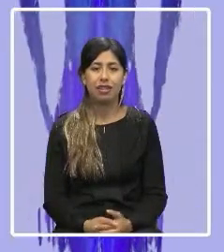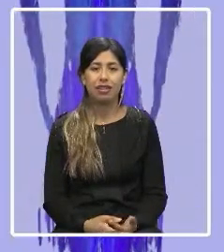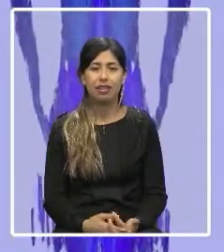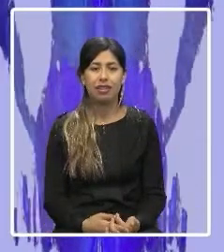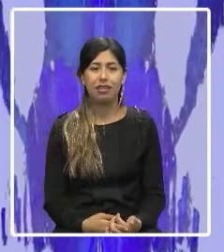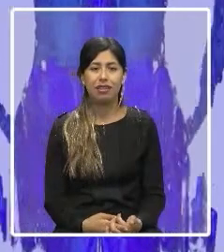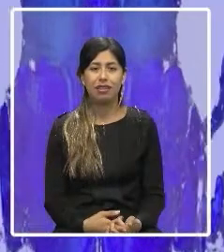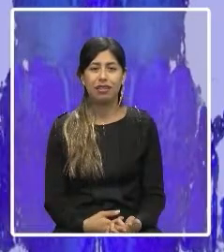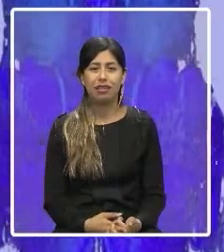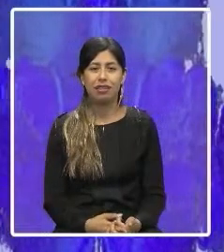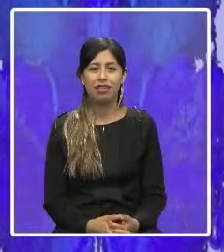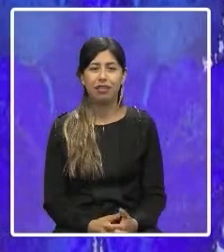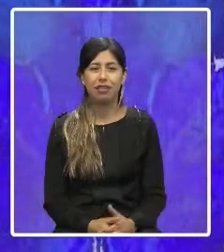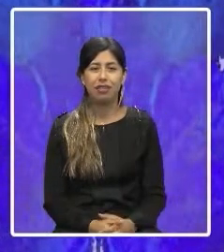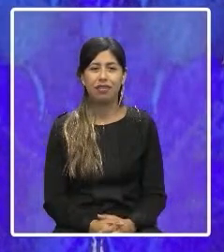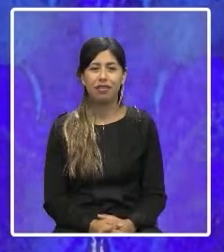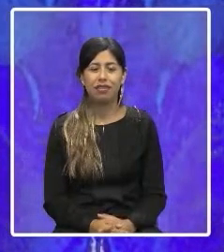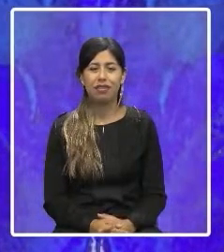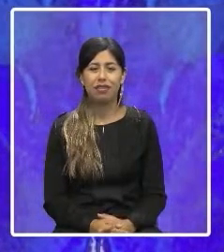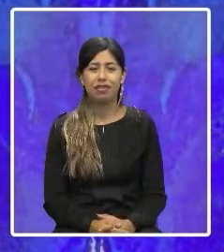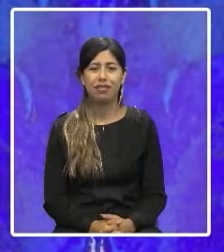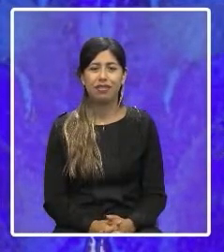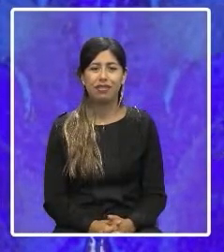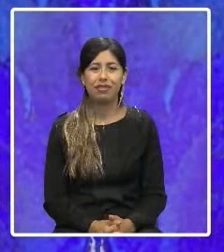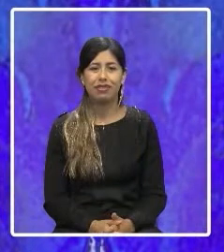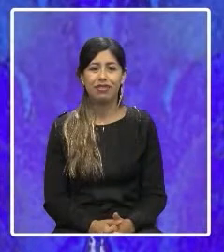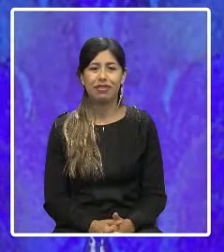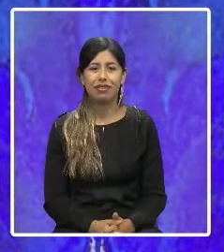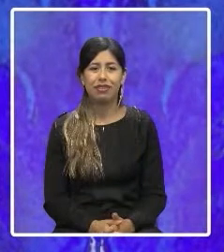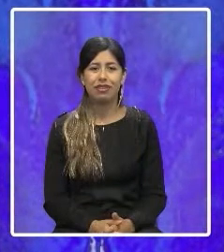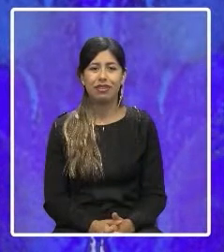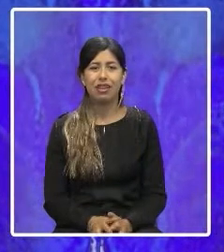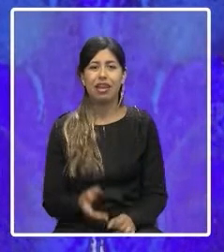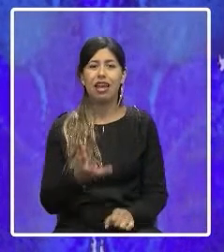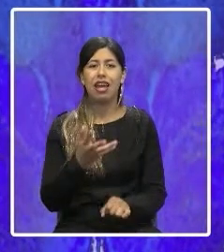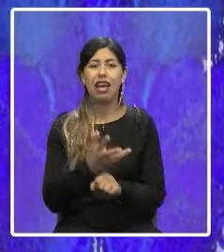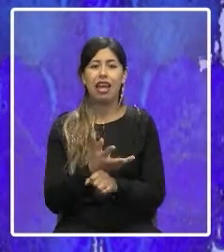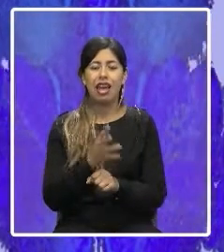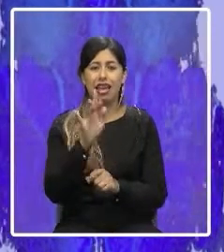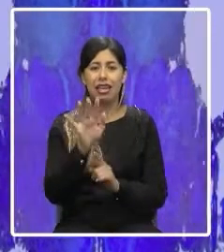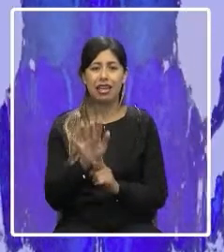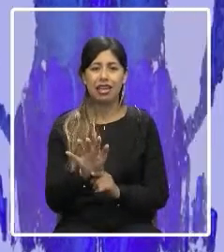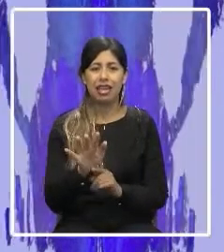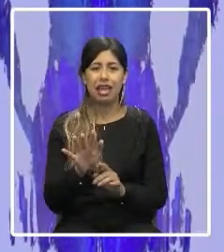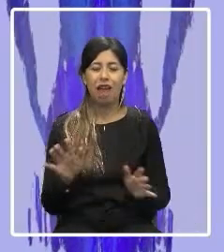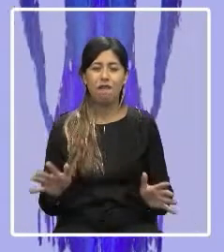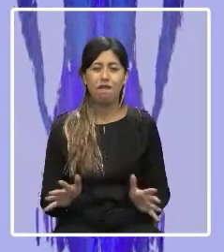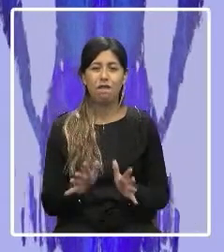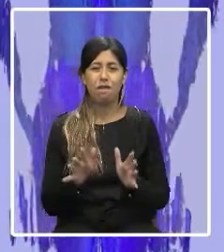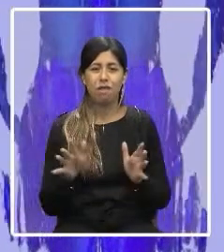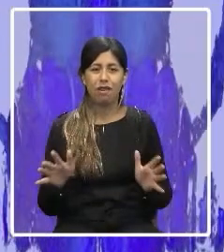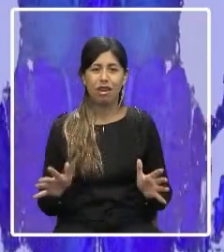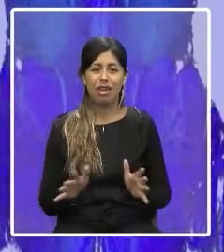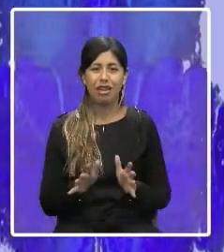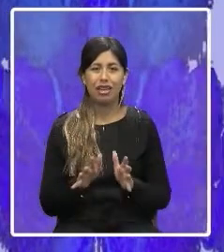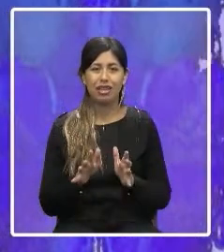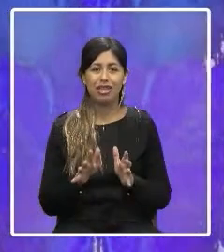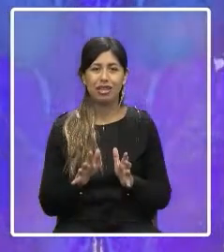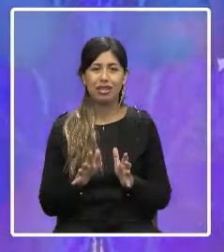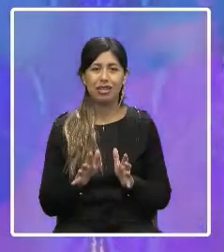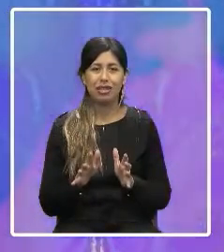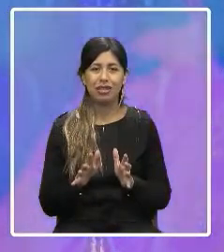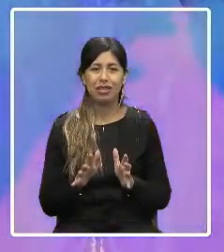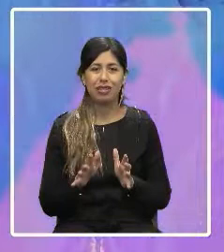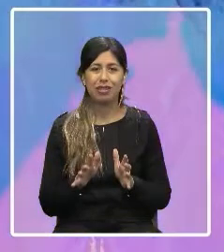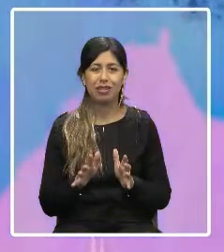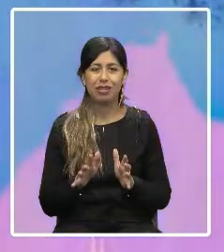and reinforcing features, which actually might contribute to the promotion of addictive tendencies within individuals. And even more